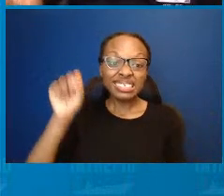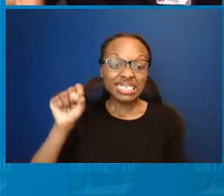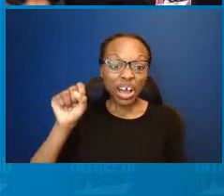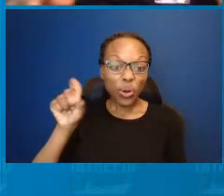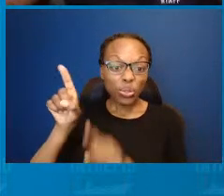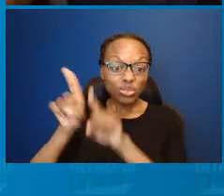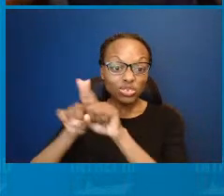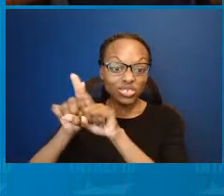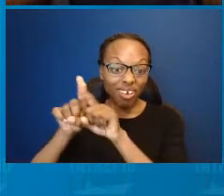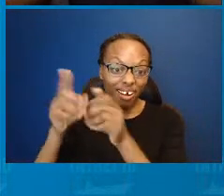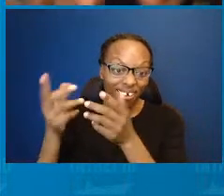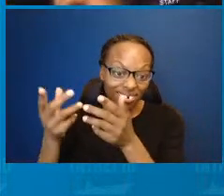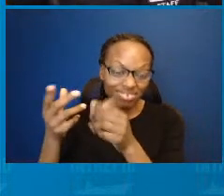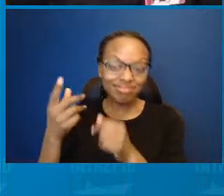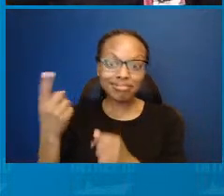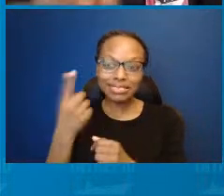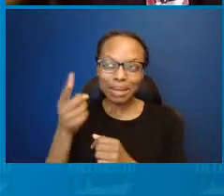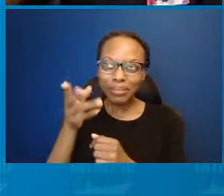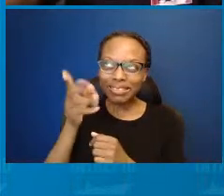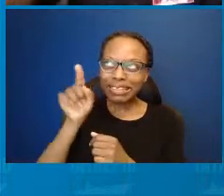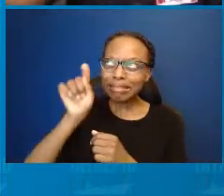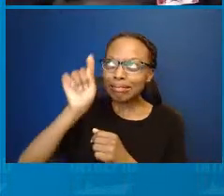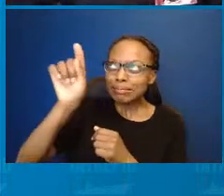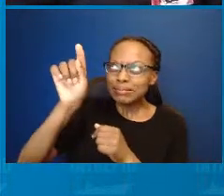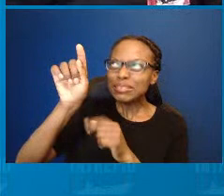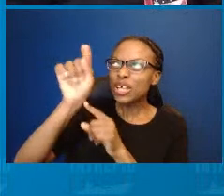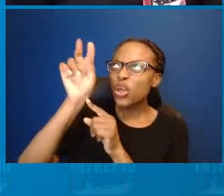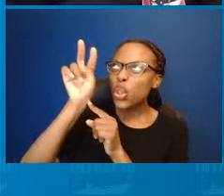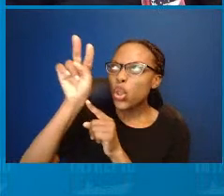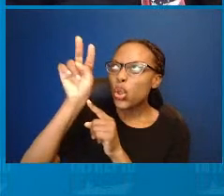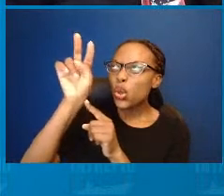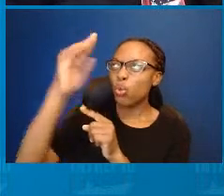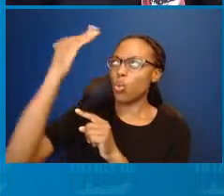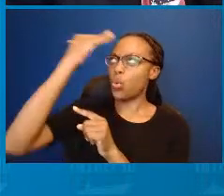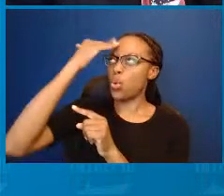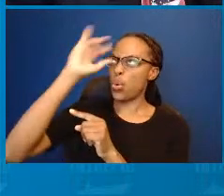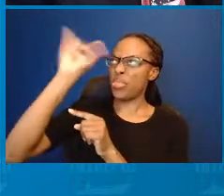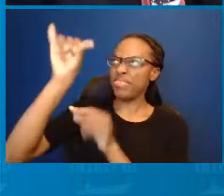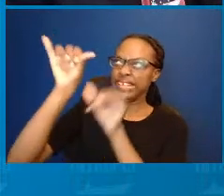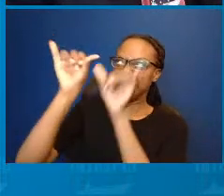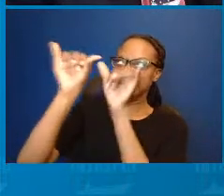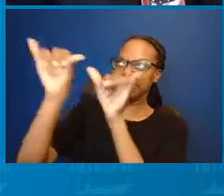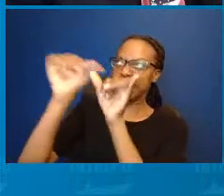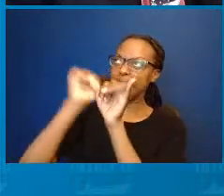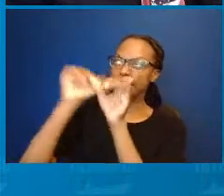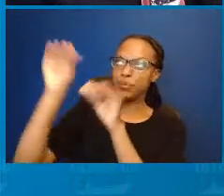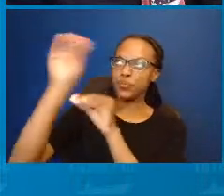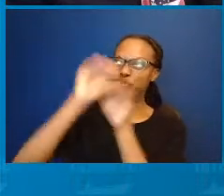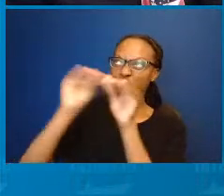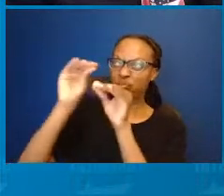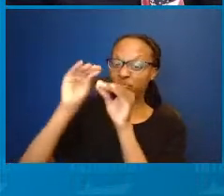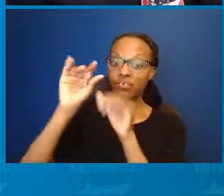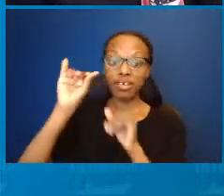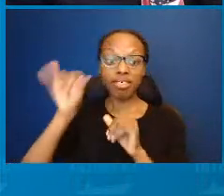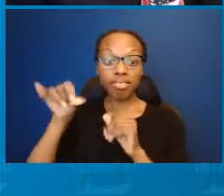the south that they can point out and always know that that's there. And for that, we